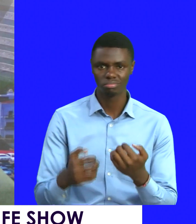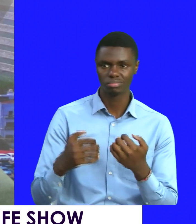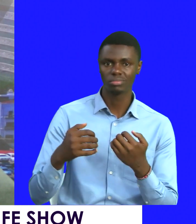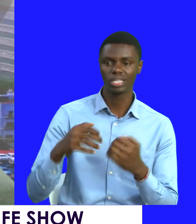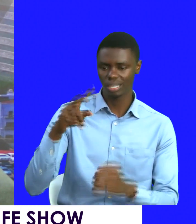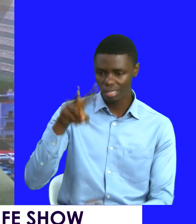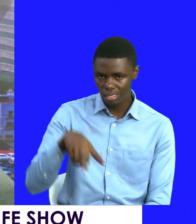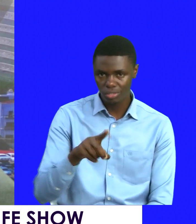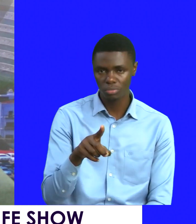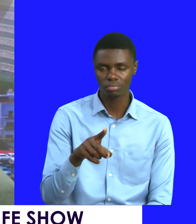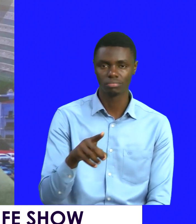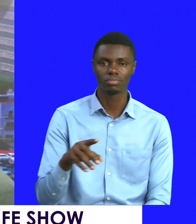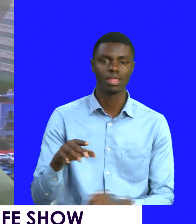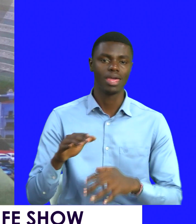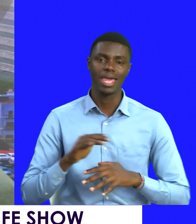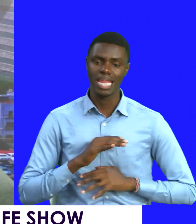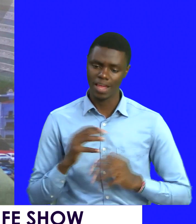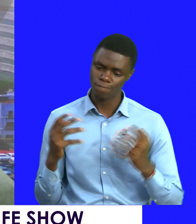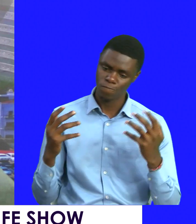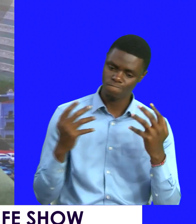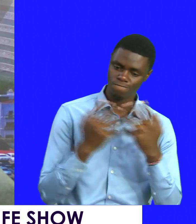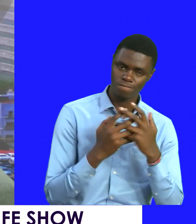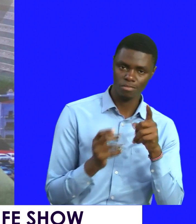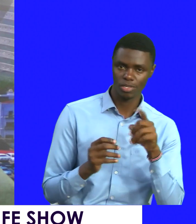down is not enough to match you.